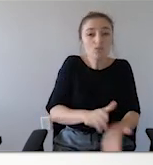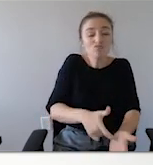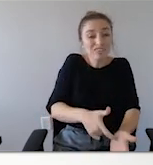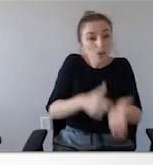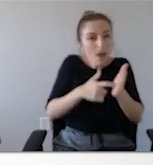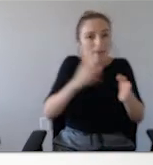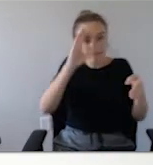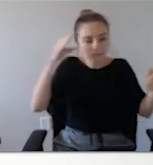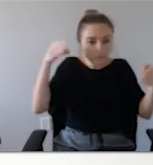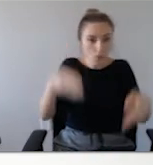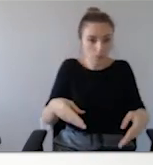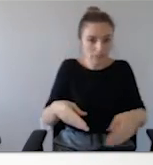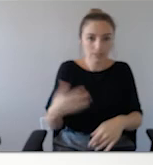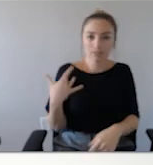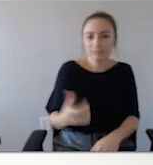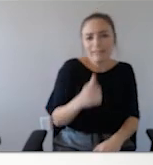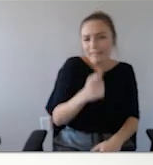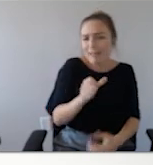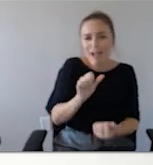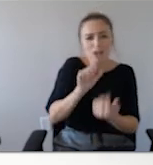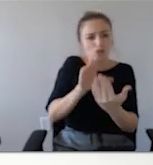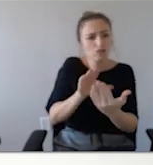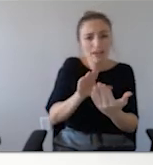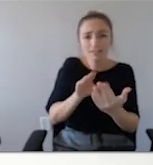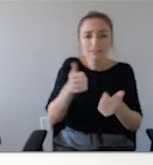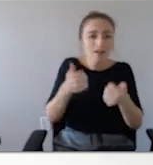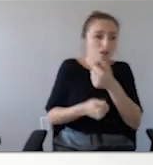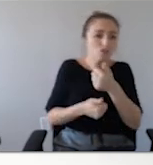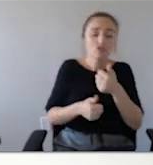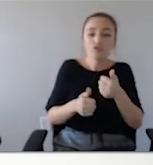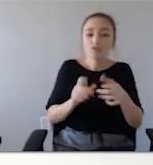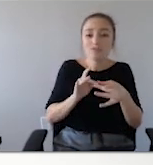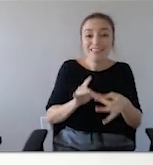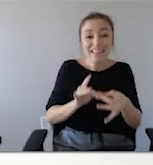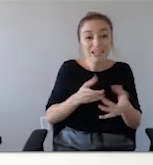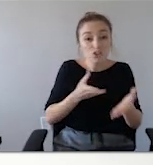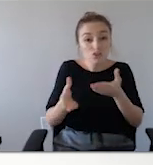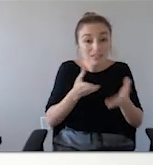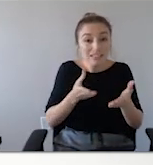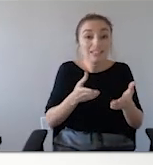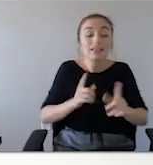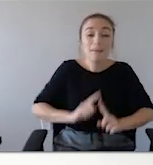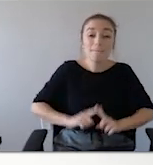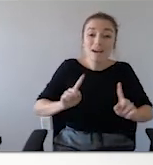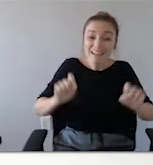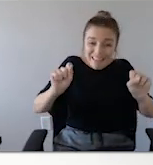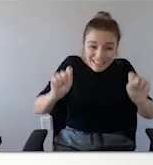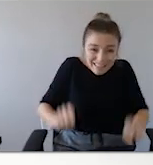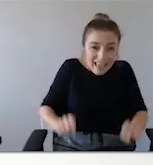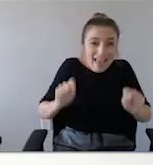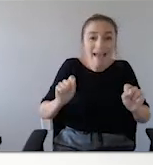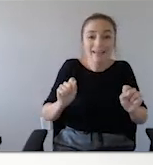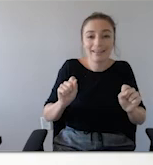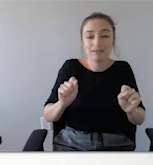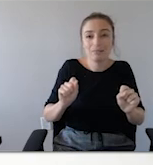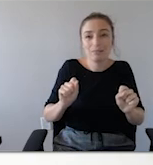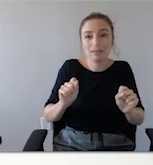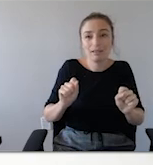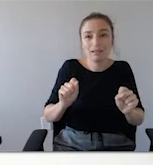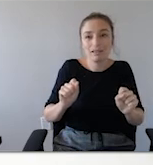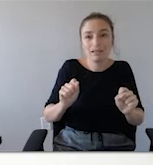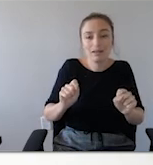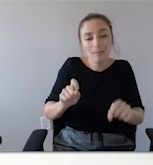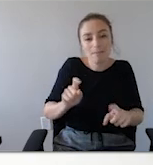that's addressed under related services, but it can be, but it has to be tied into like those post-secondary goals